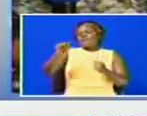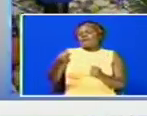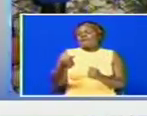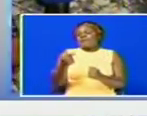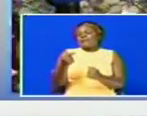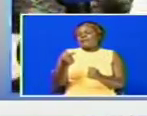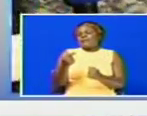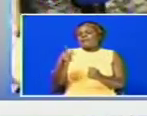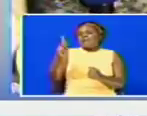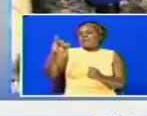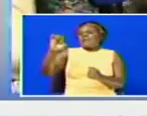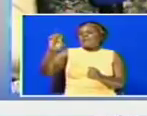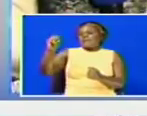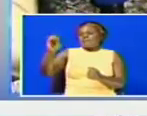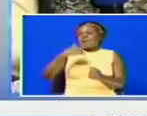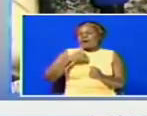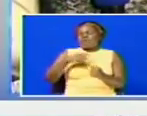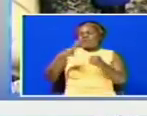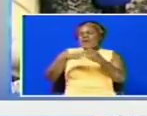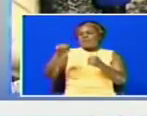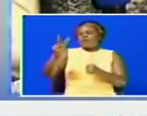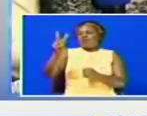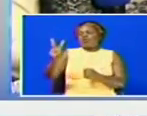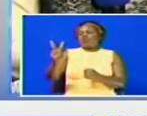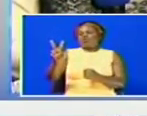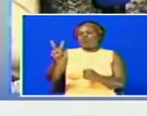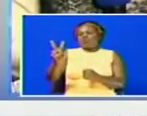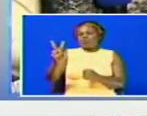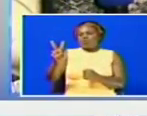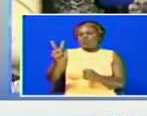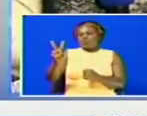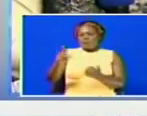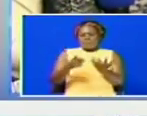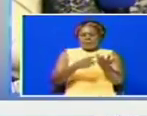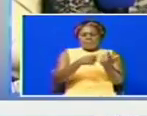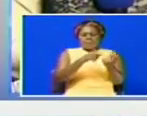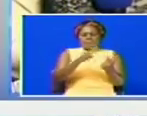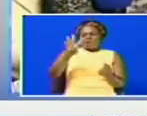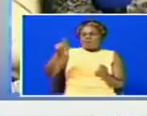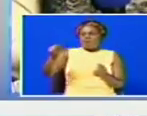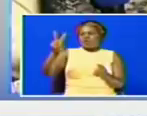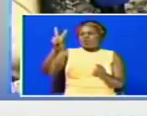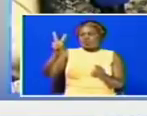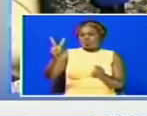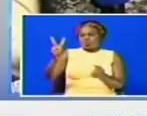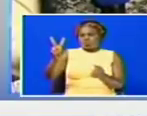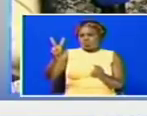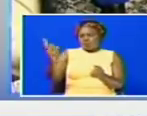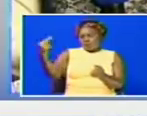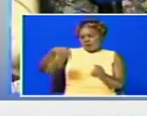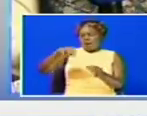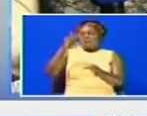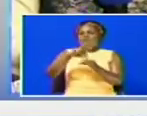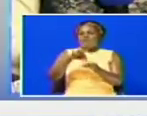kits, there are 9.2 million registered voters. And so he says they calculated the 4.4 million voters who turned out to